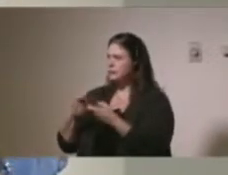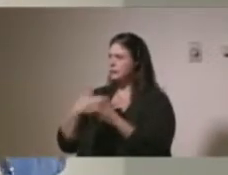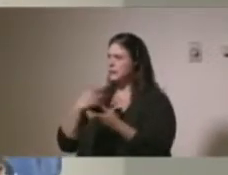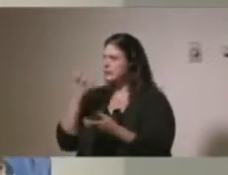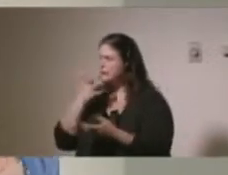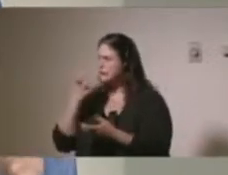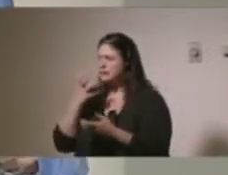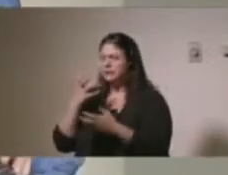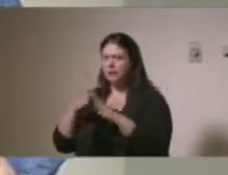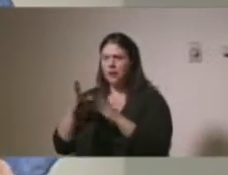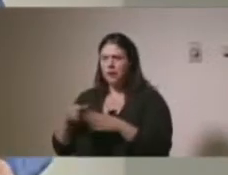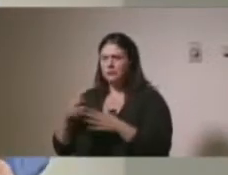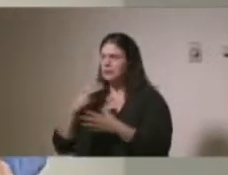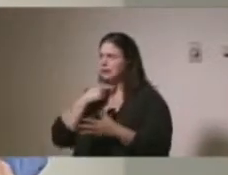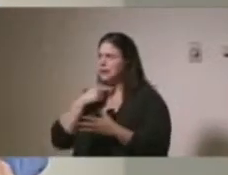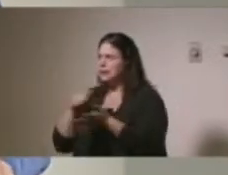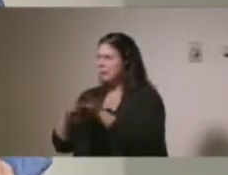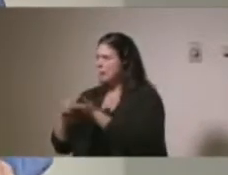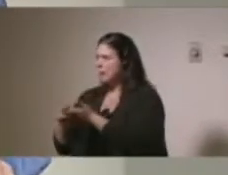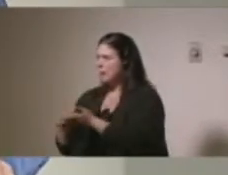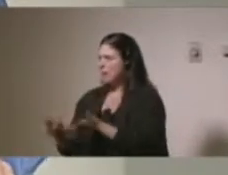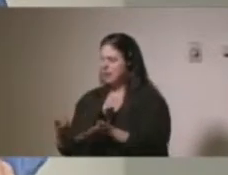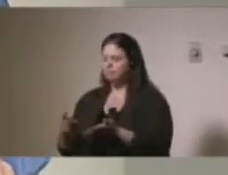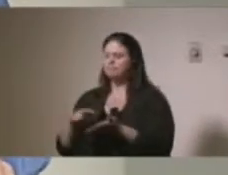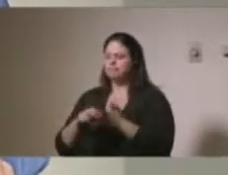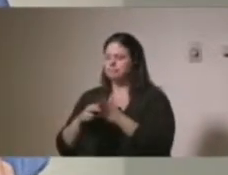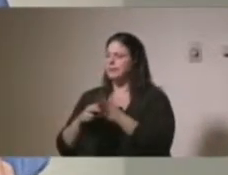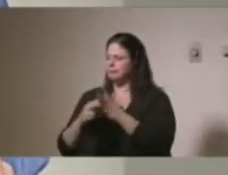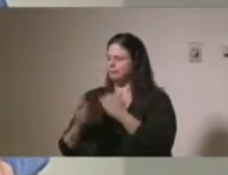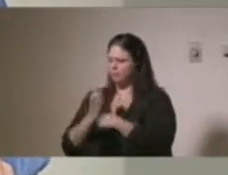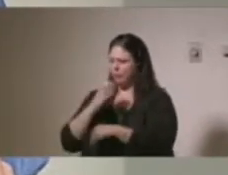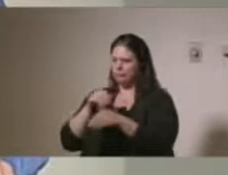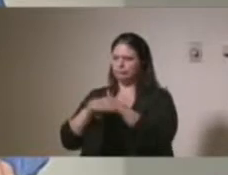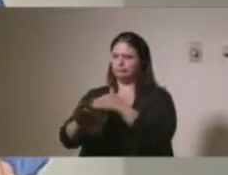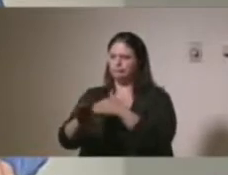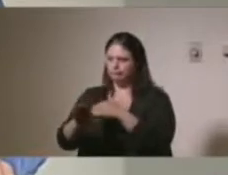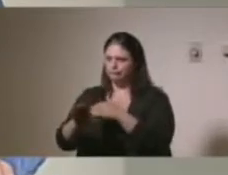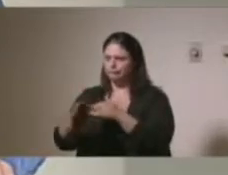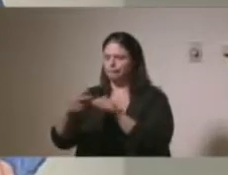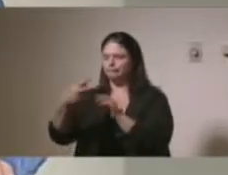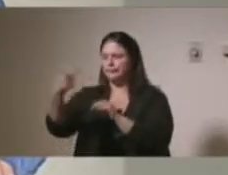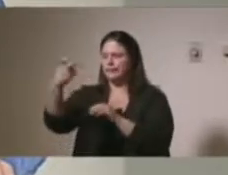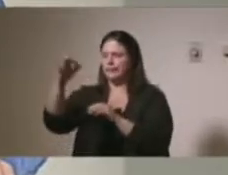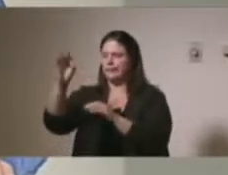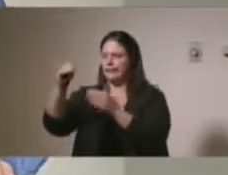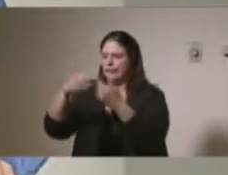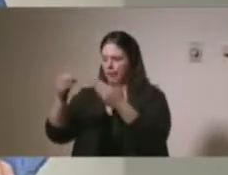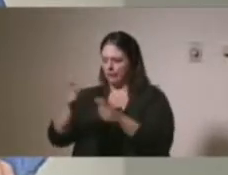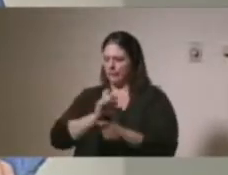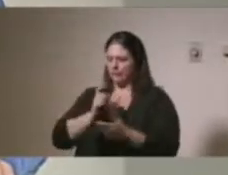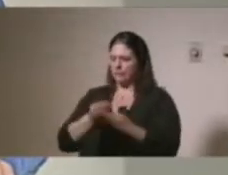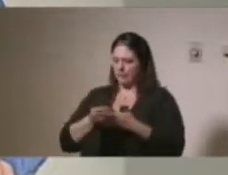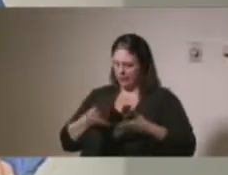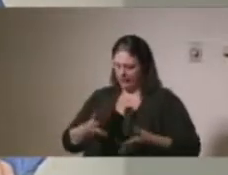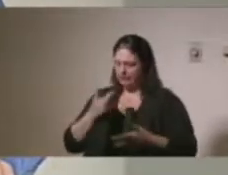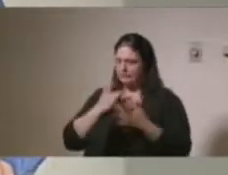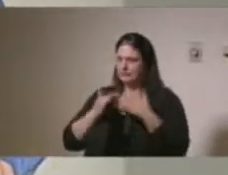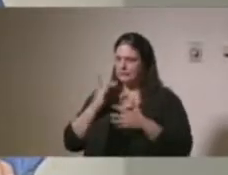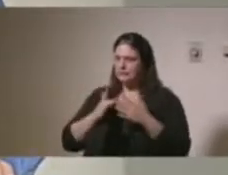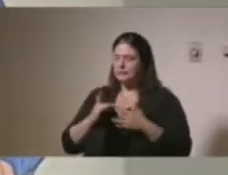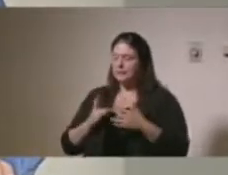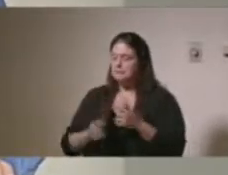our downtown core in Windsor now, it's kind of, you know, when you see predatory lending institutions popping